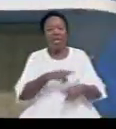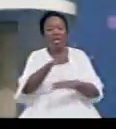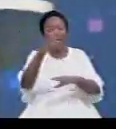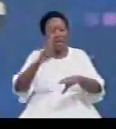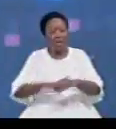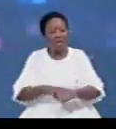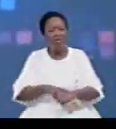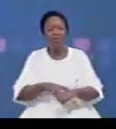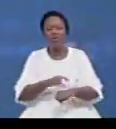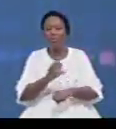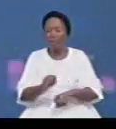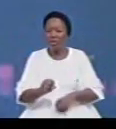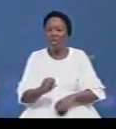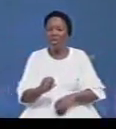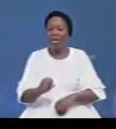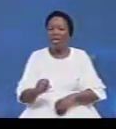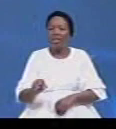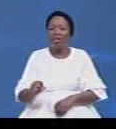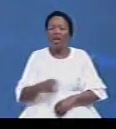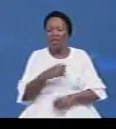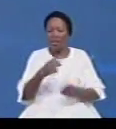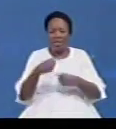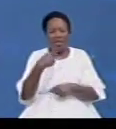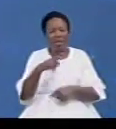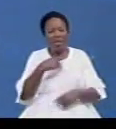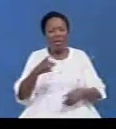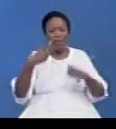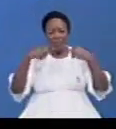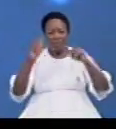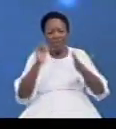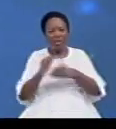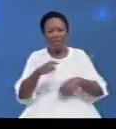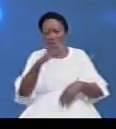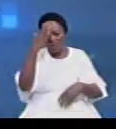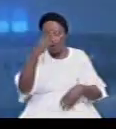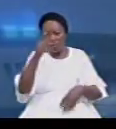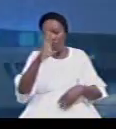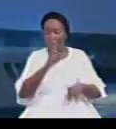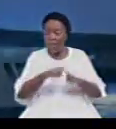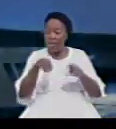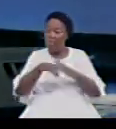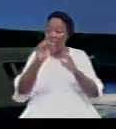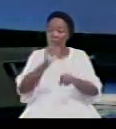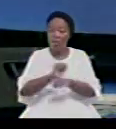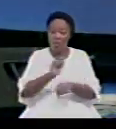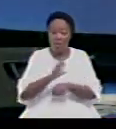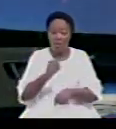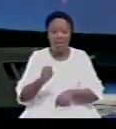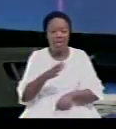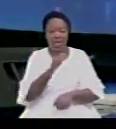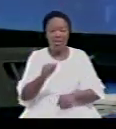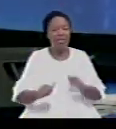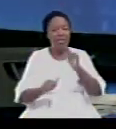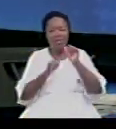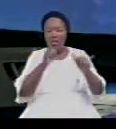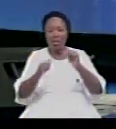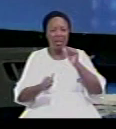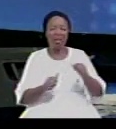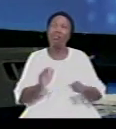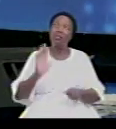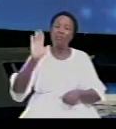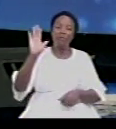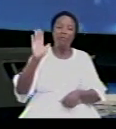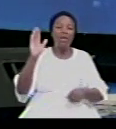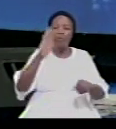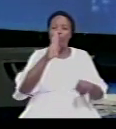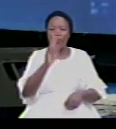It says they profess that they know God, but in works they deny Him,